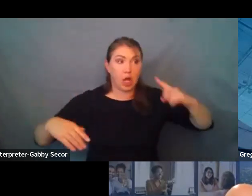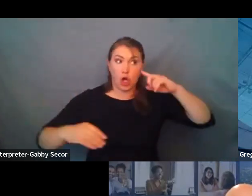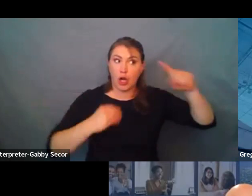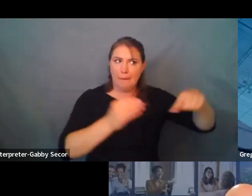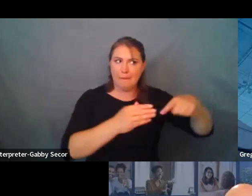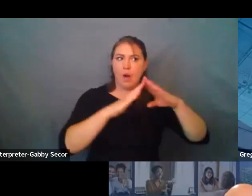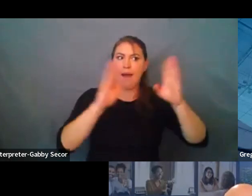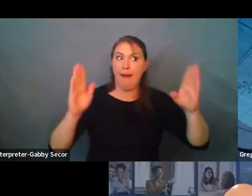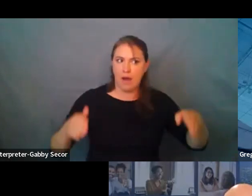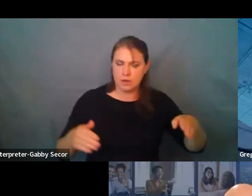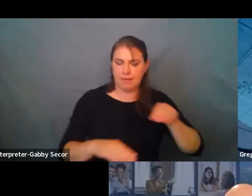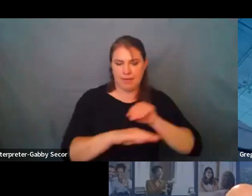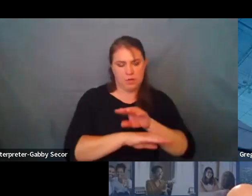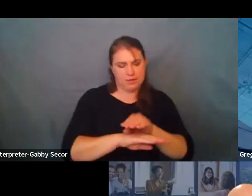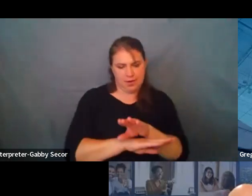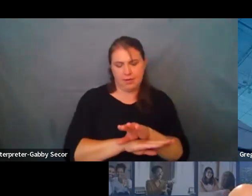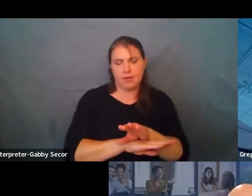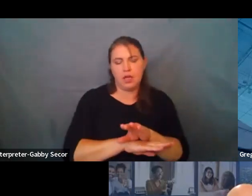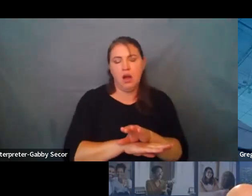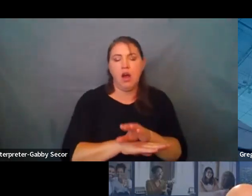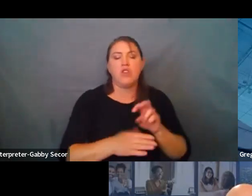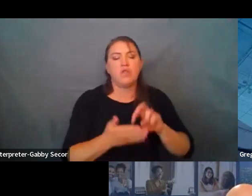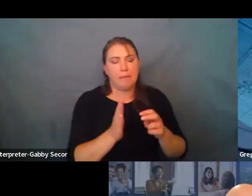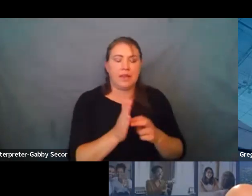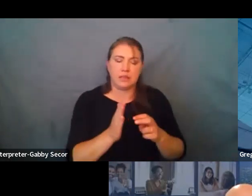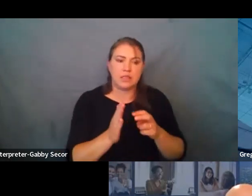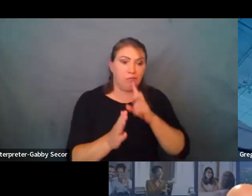does have an impact, and it really is meaningful for the industry.